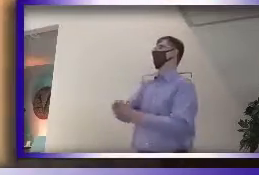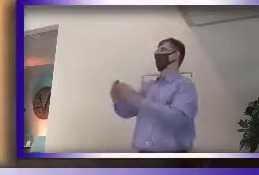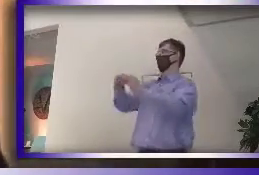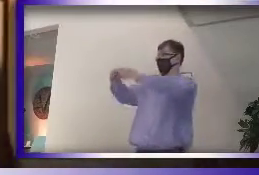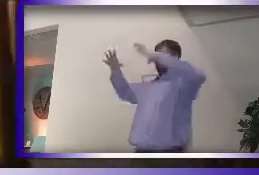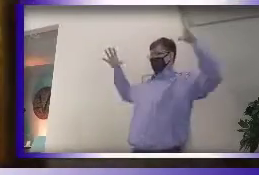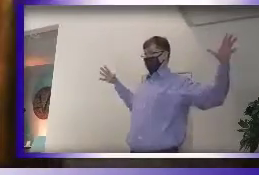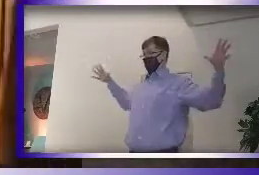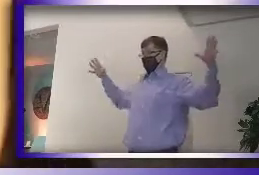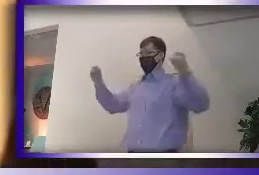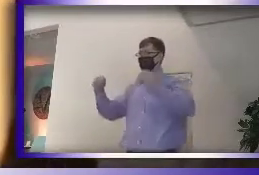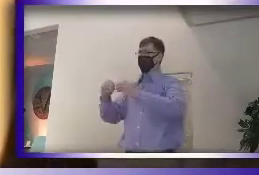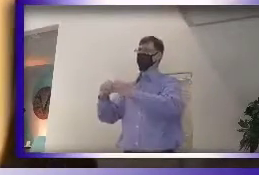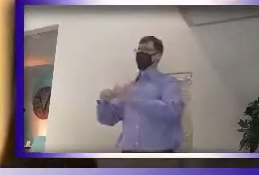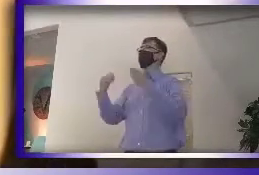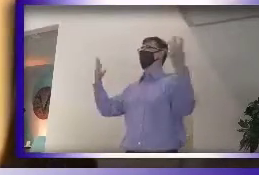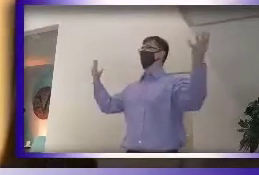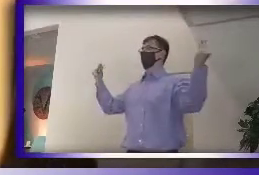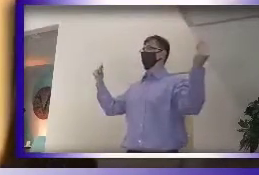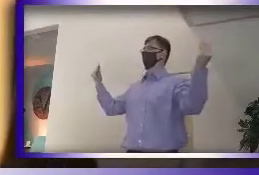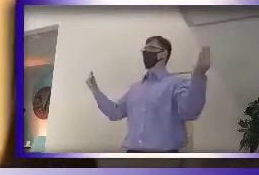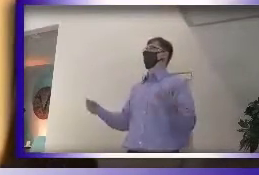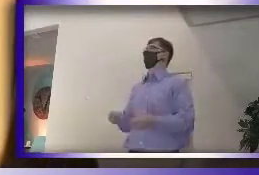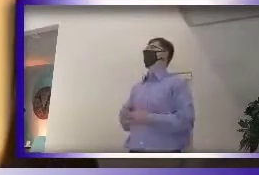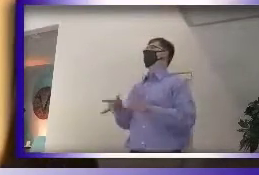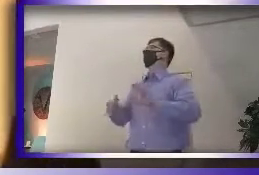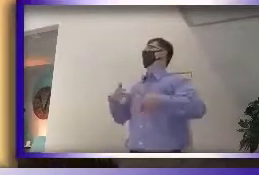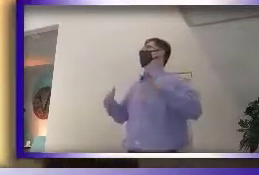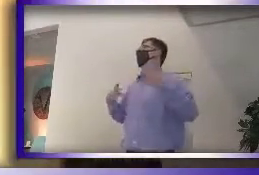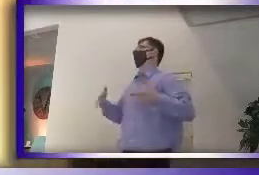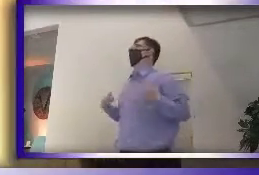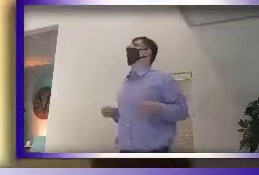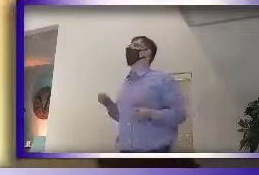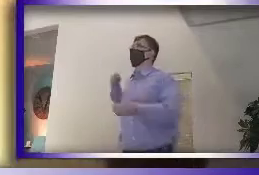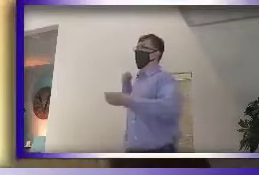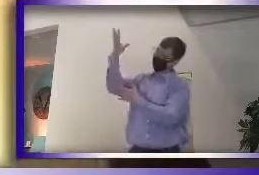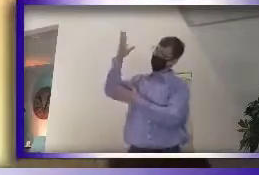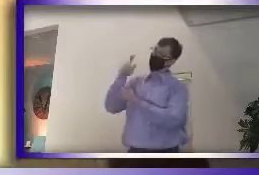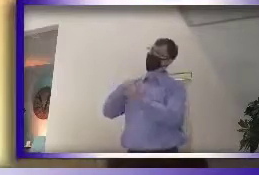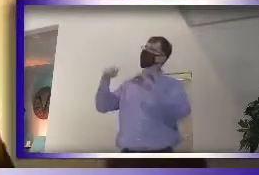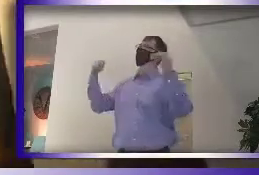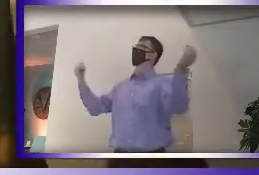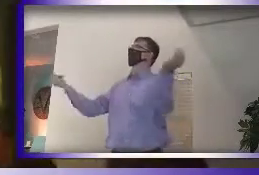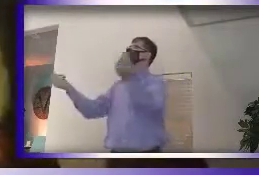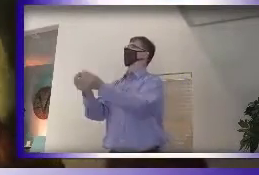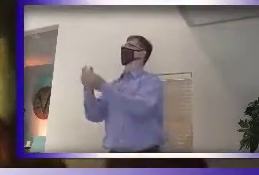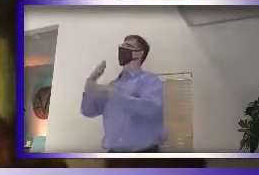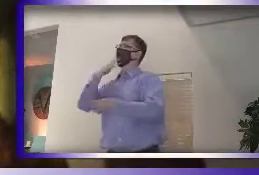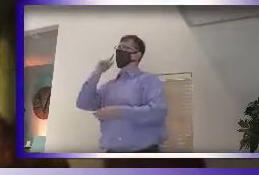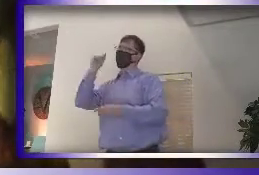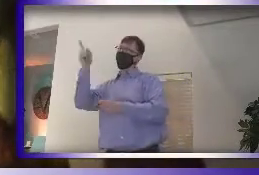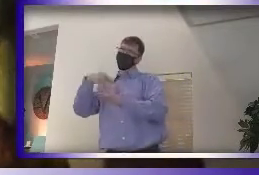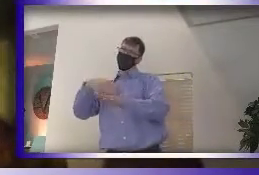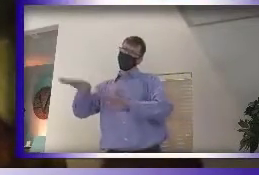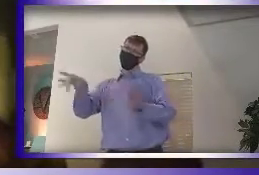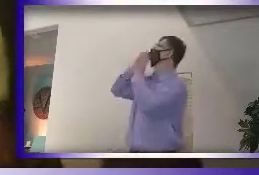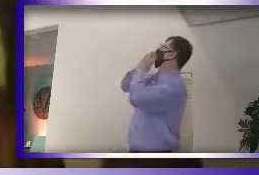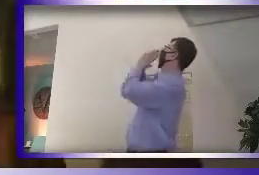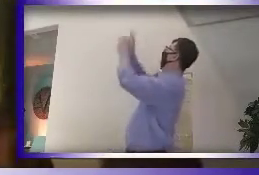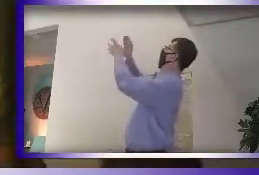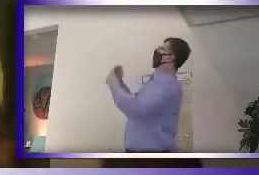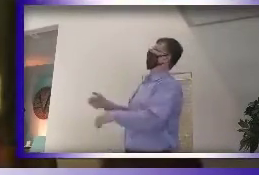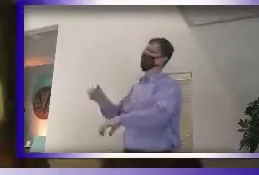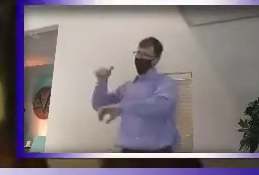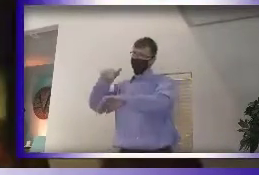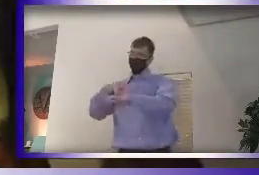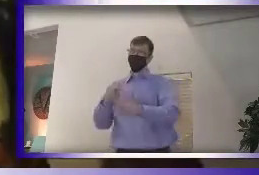Think about the names you call on. Think about what they represent to you. And then say their names with all